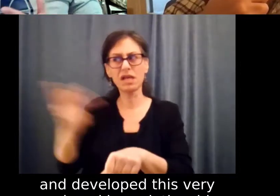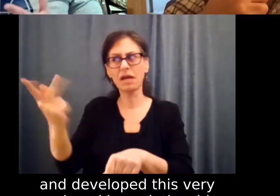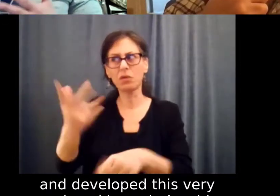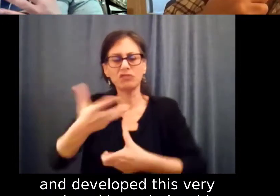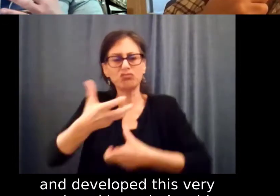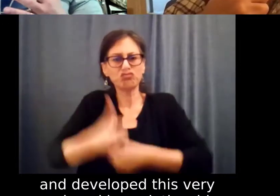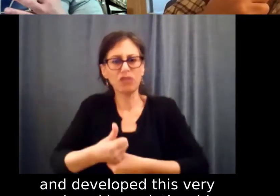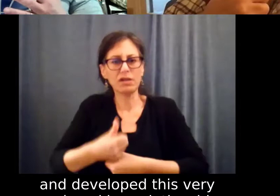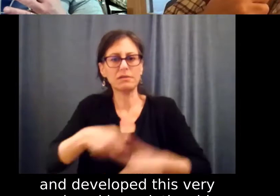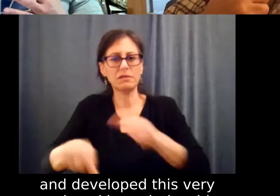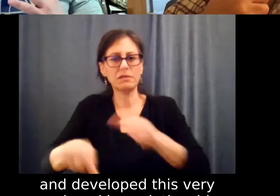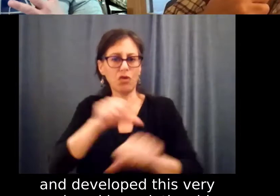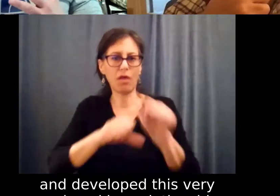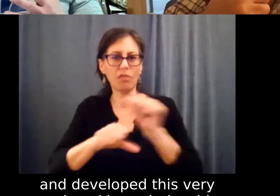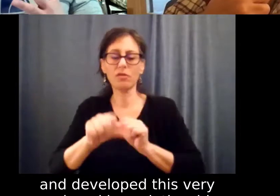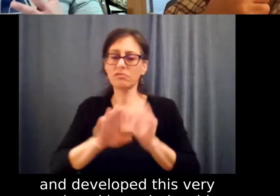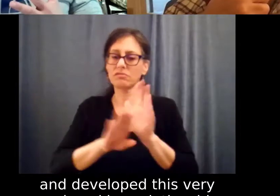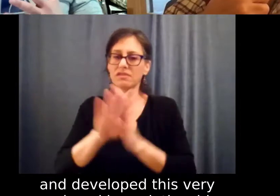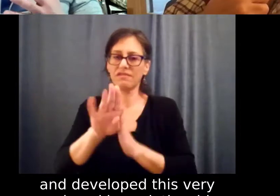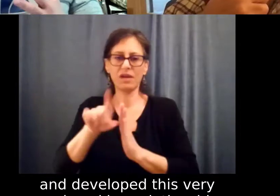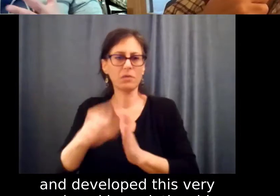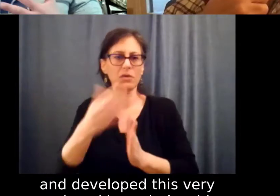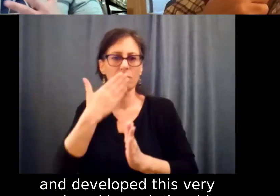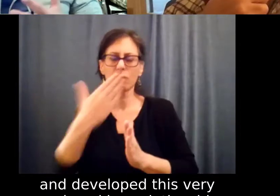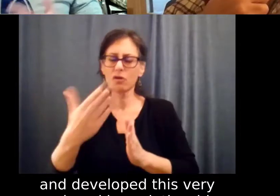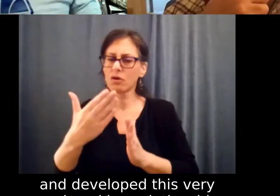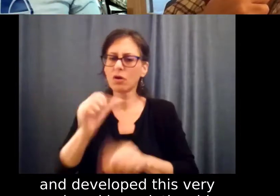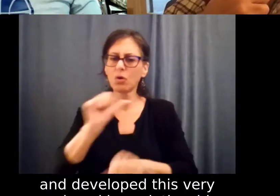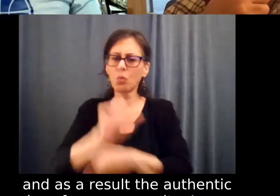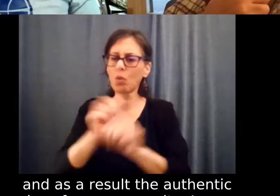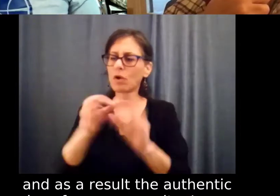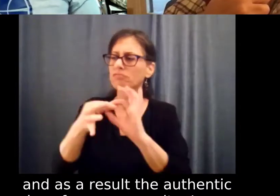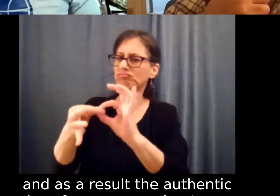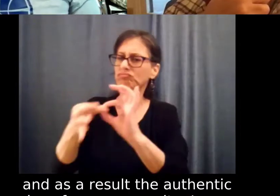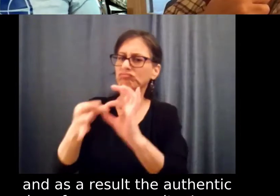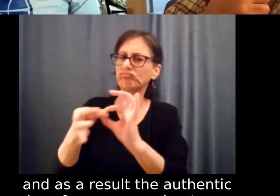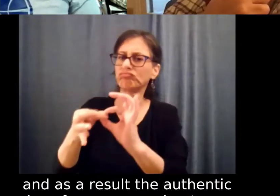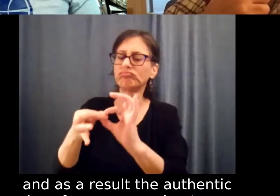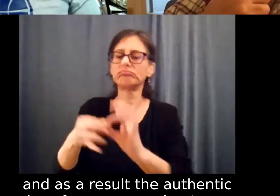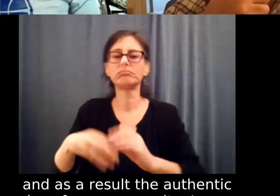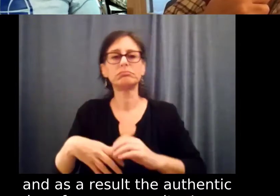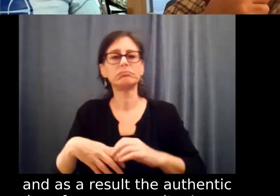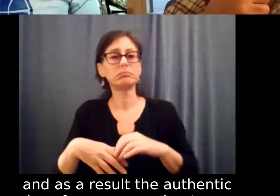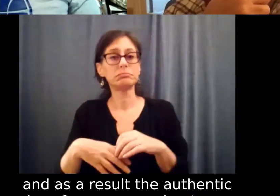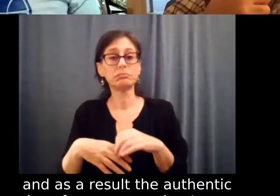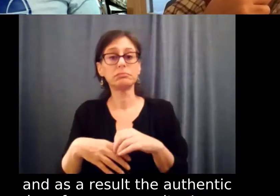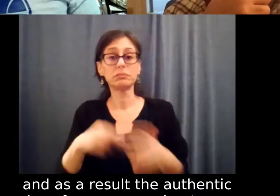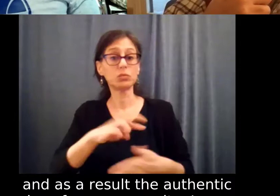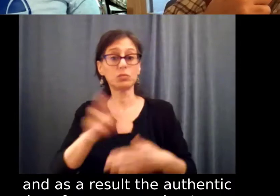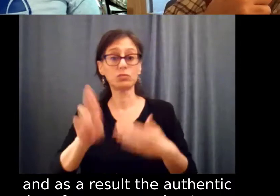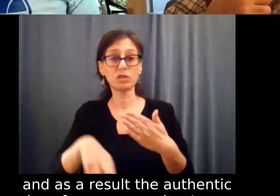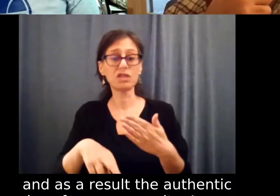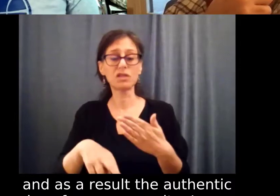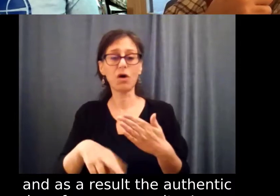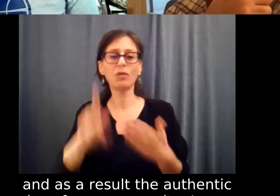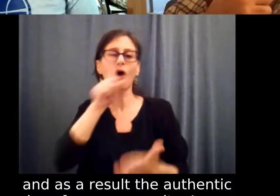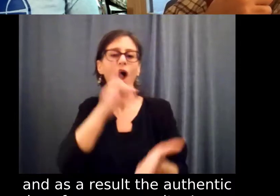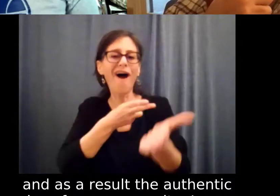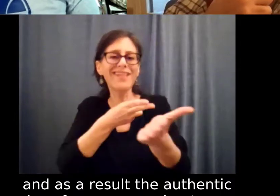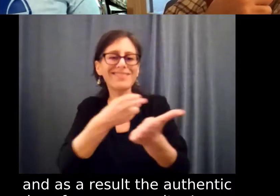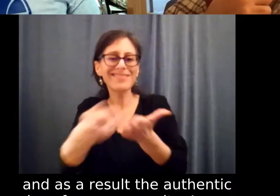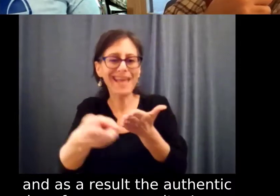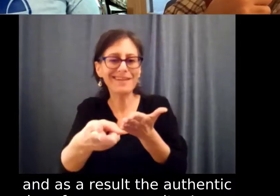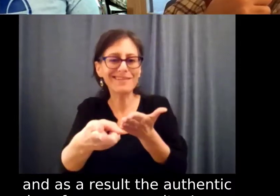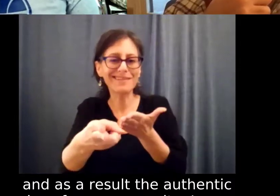trust and developed this very good working relationship. And as a result, the authentic voice of